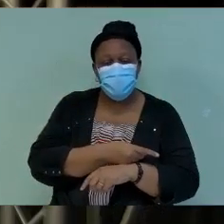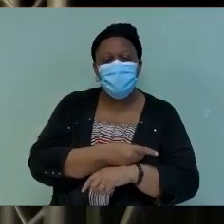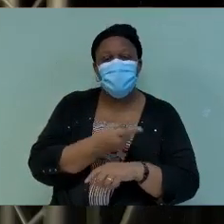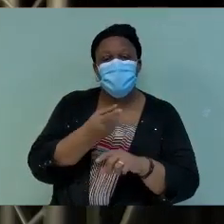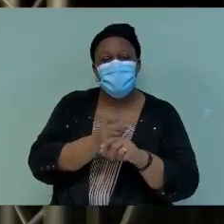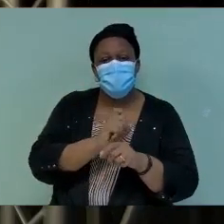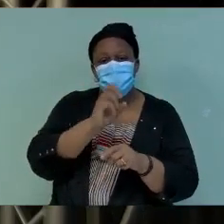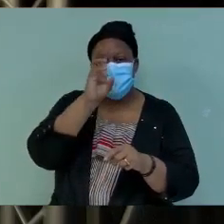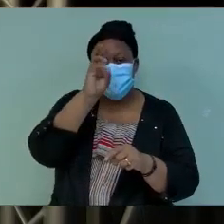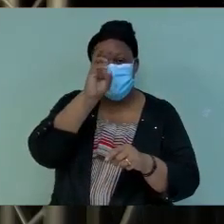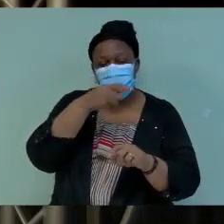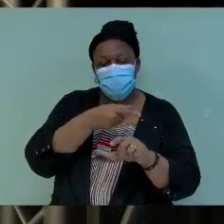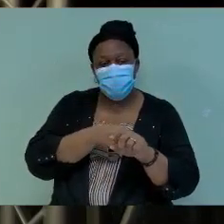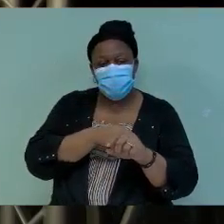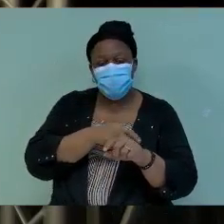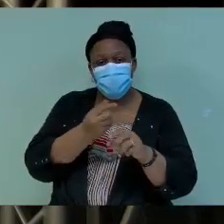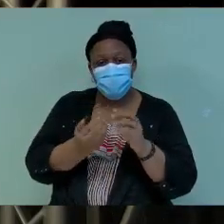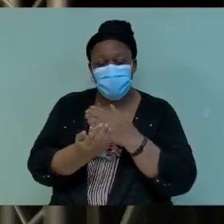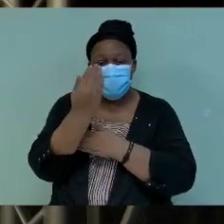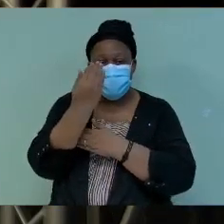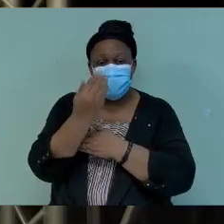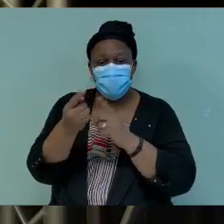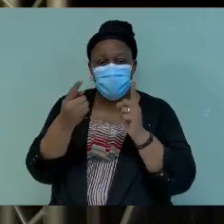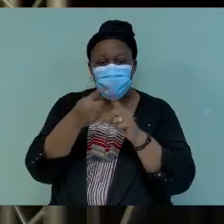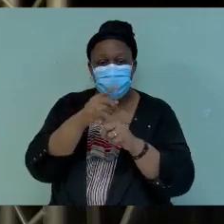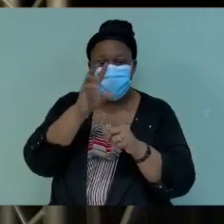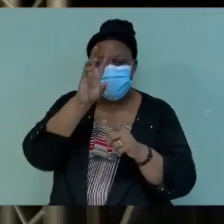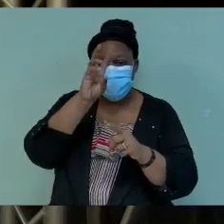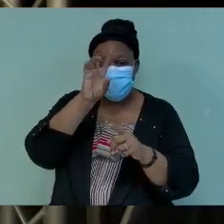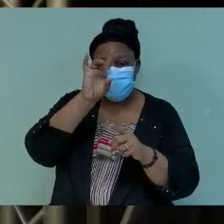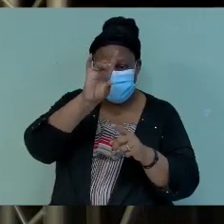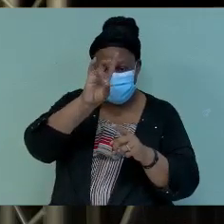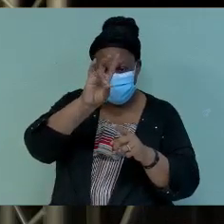6 a.m. until 7 p.m.